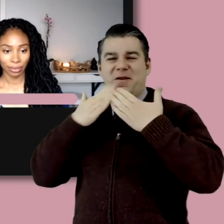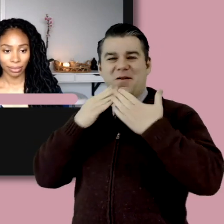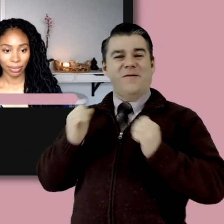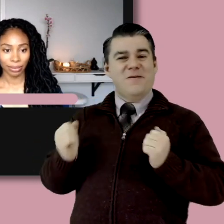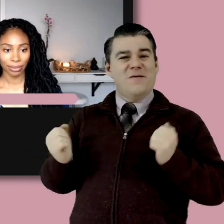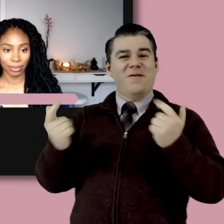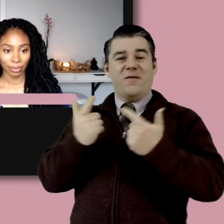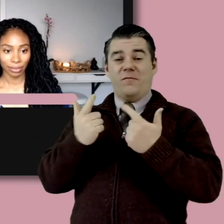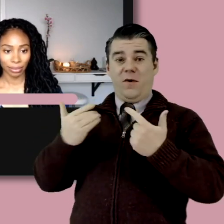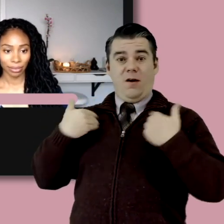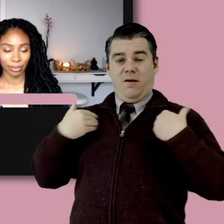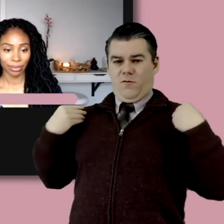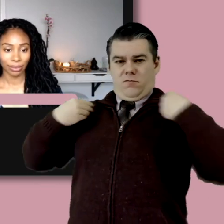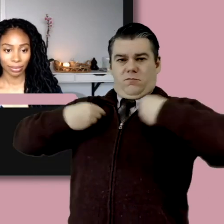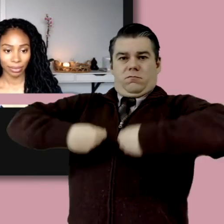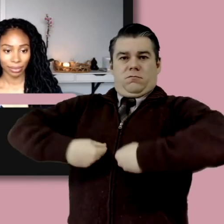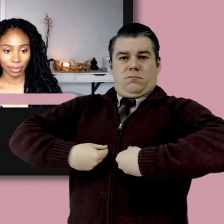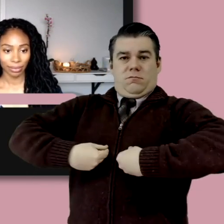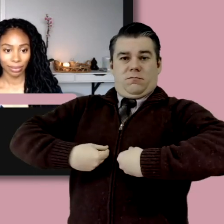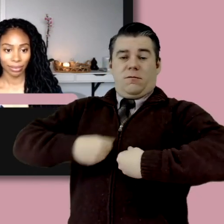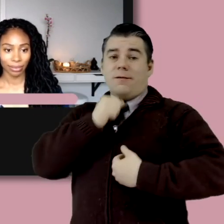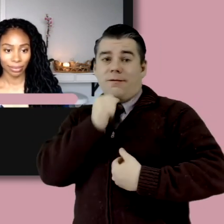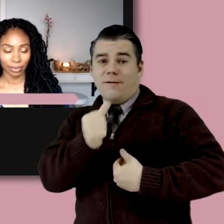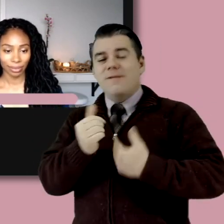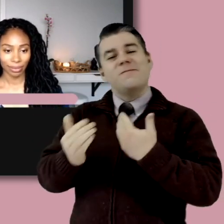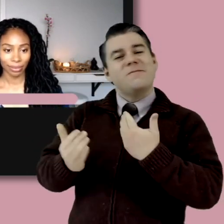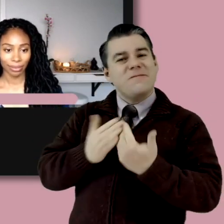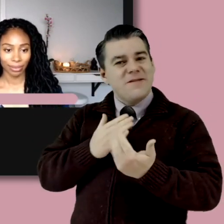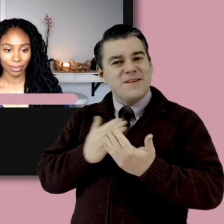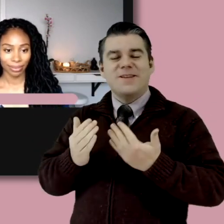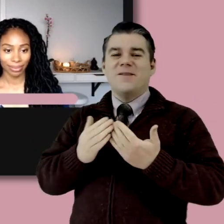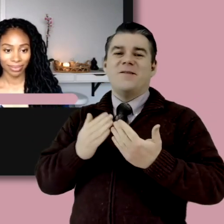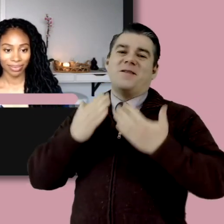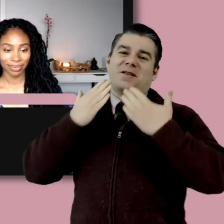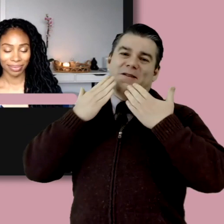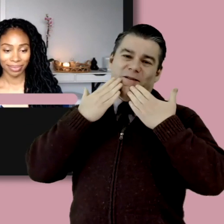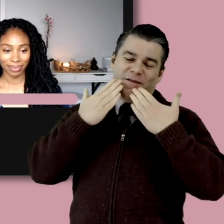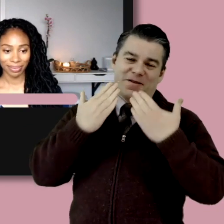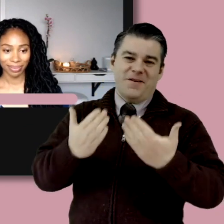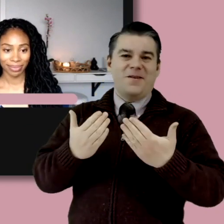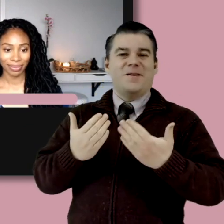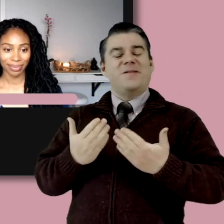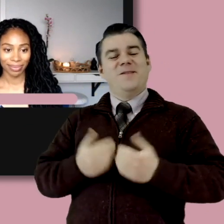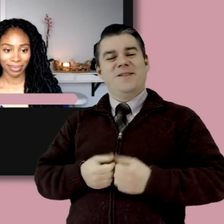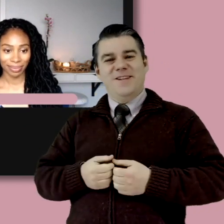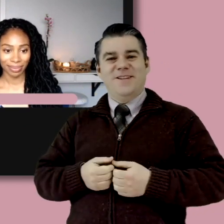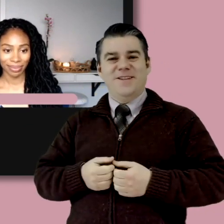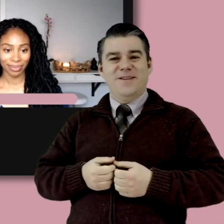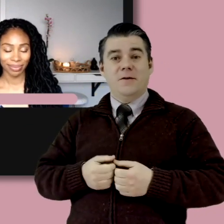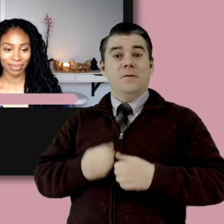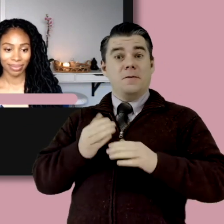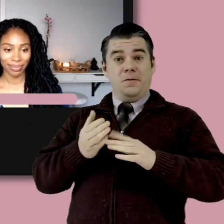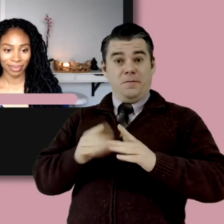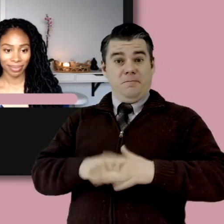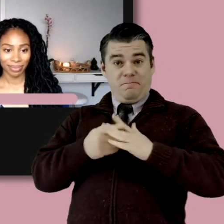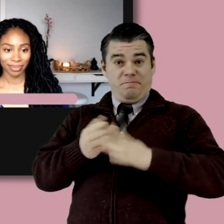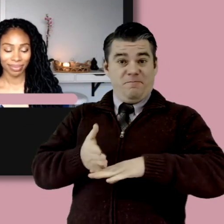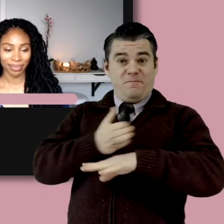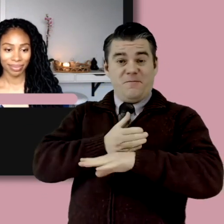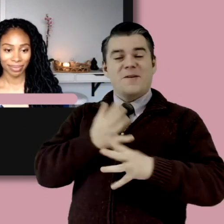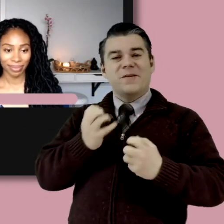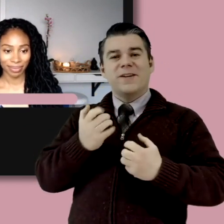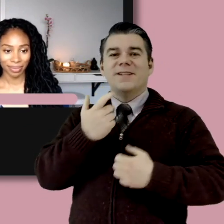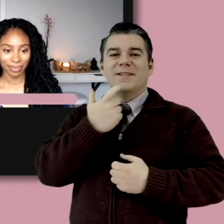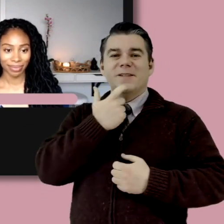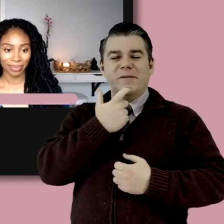super thankful for everyone, whether you wear a uniform or not. We're here and we thank you. And yeah, so before we